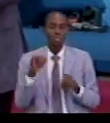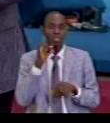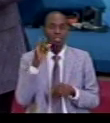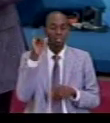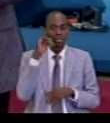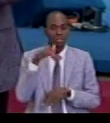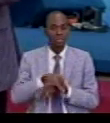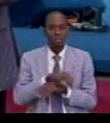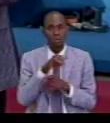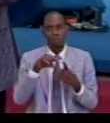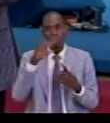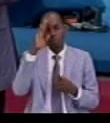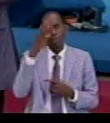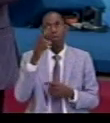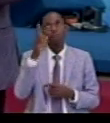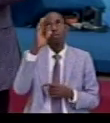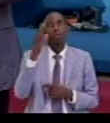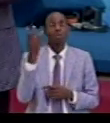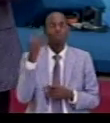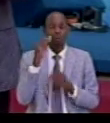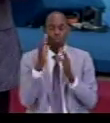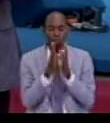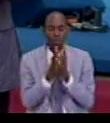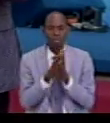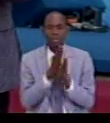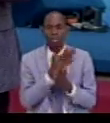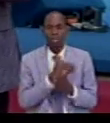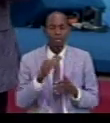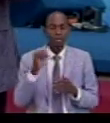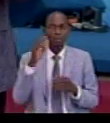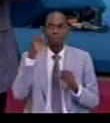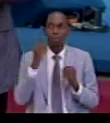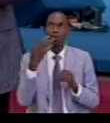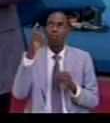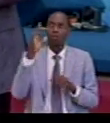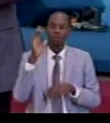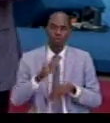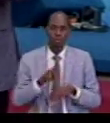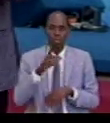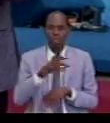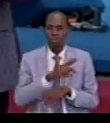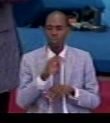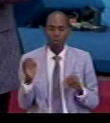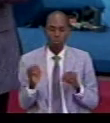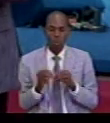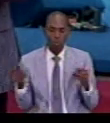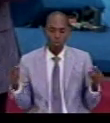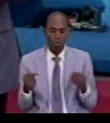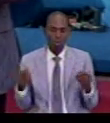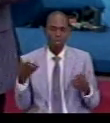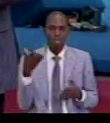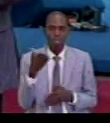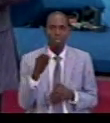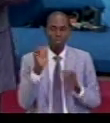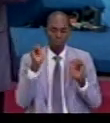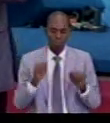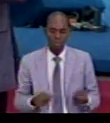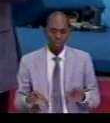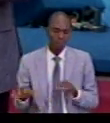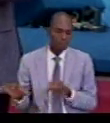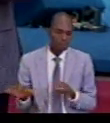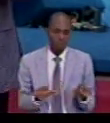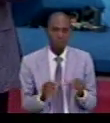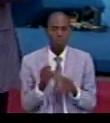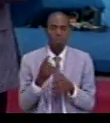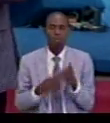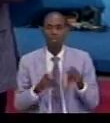the power of God touched her, and she is feeling now no more pain in the knees. She can now bend down without any pain. She can now